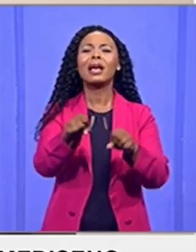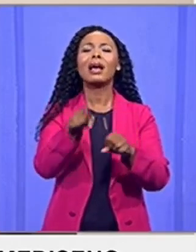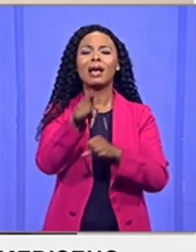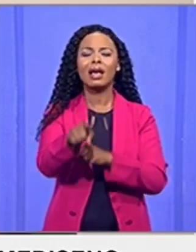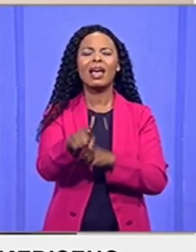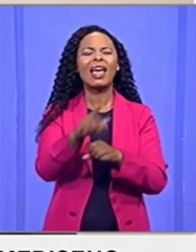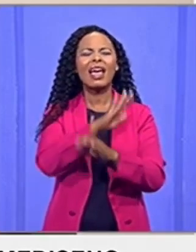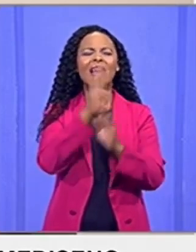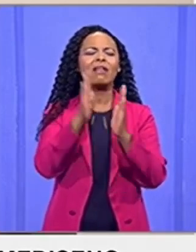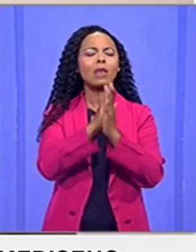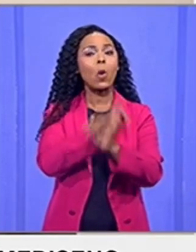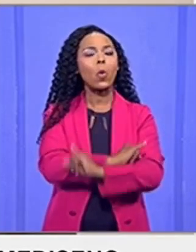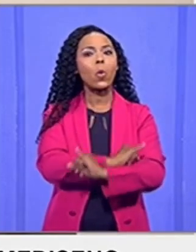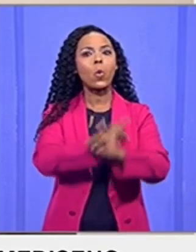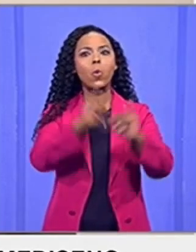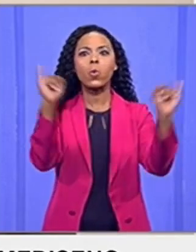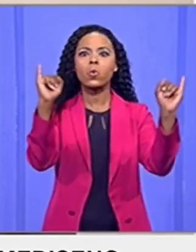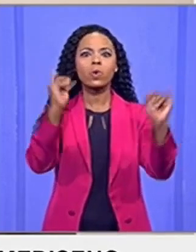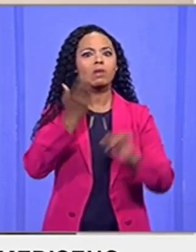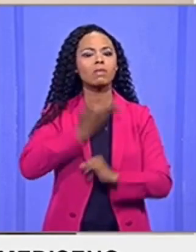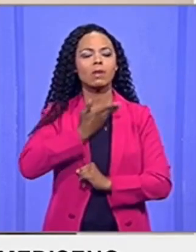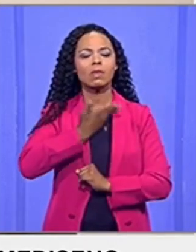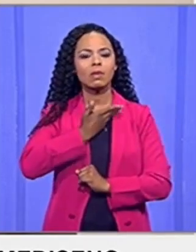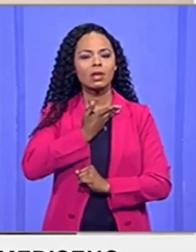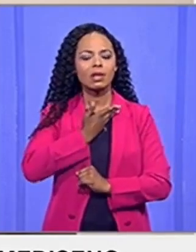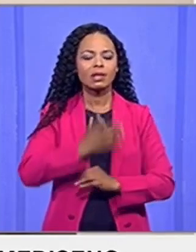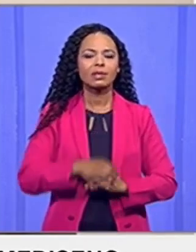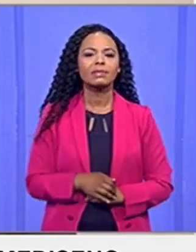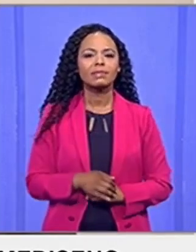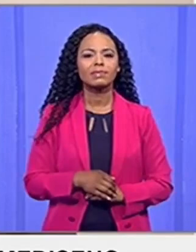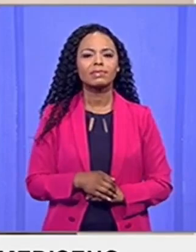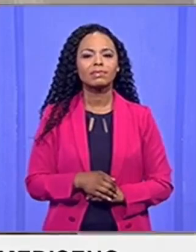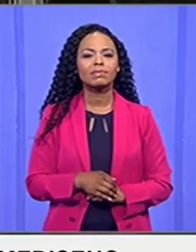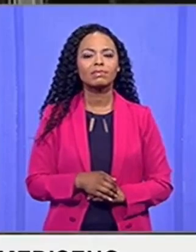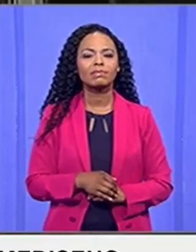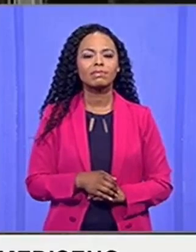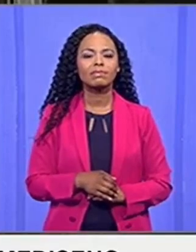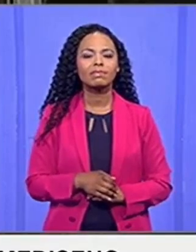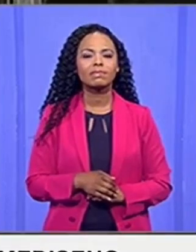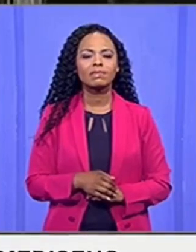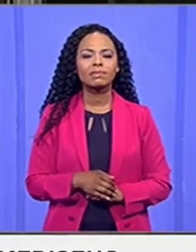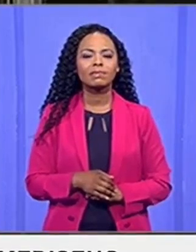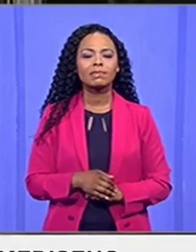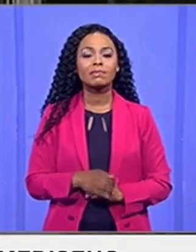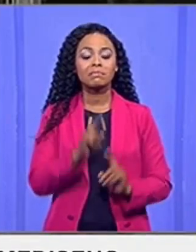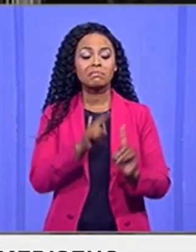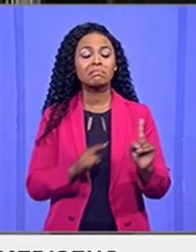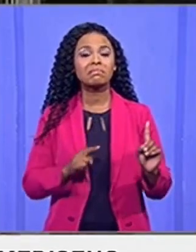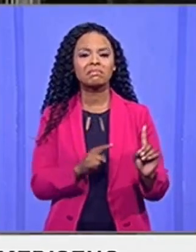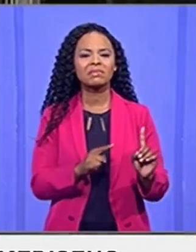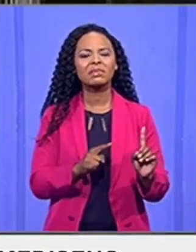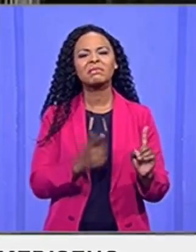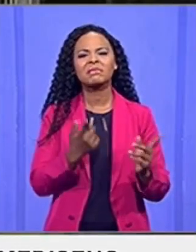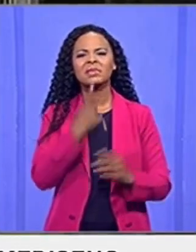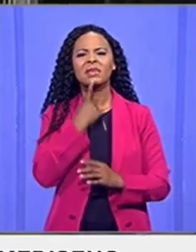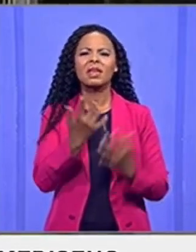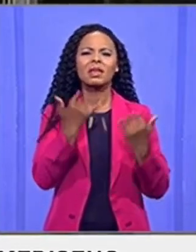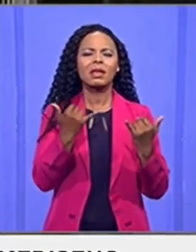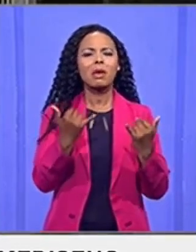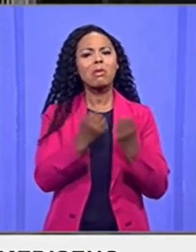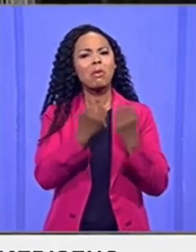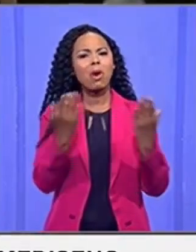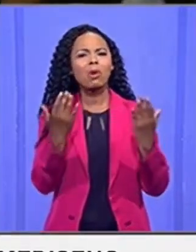have made the difficult fiscal situation even more challenging. Godongwana o buile ka ga botlhokwa jwa tshwanelo